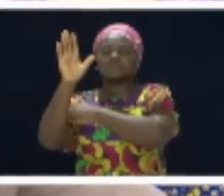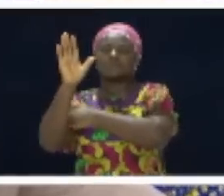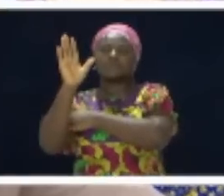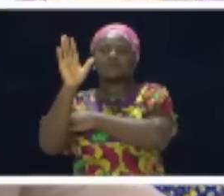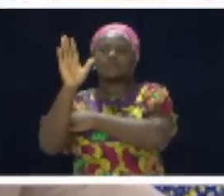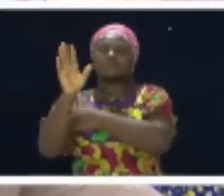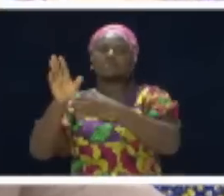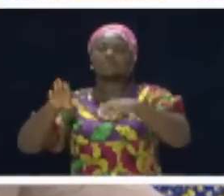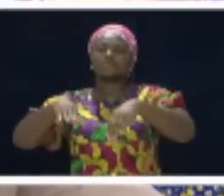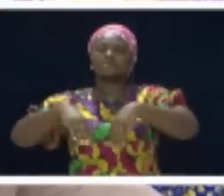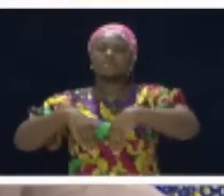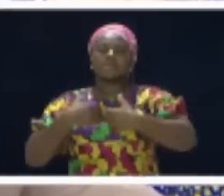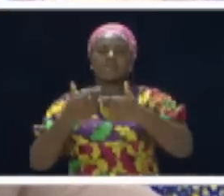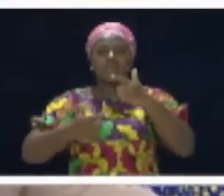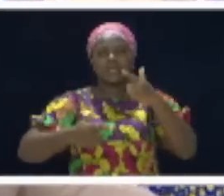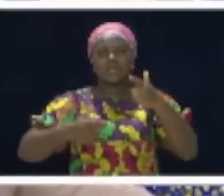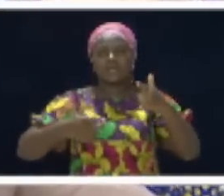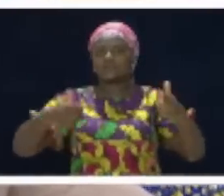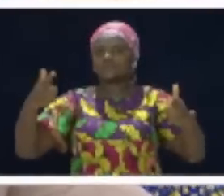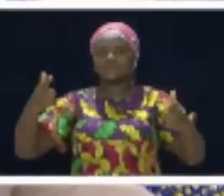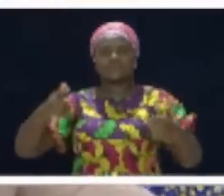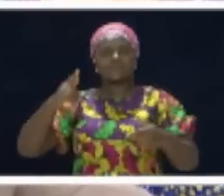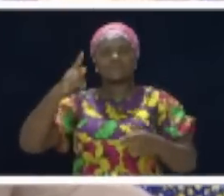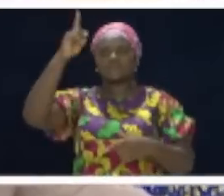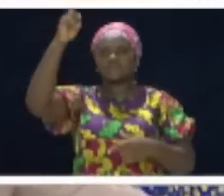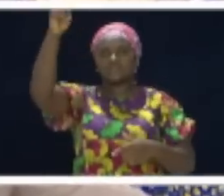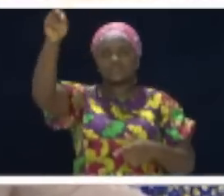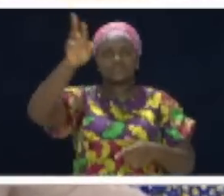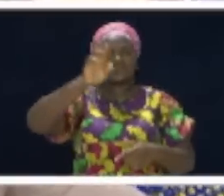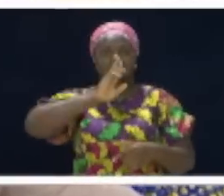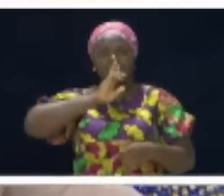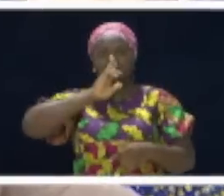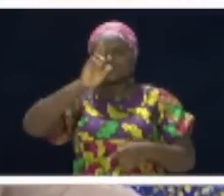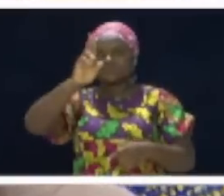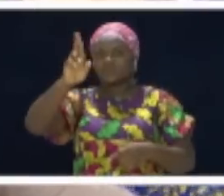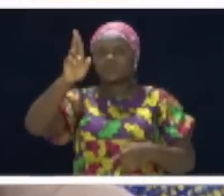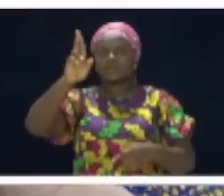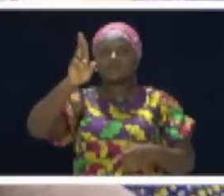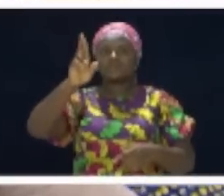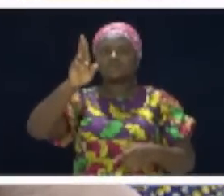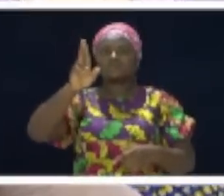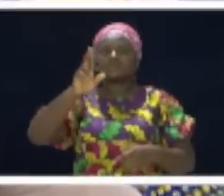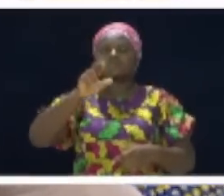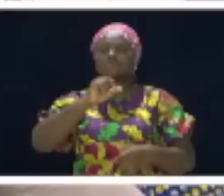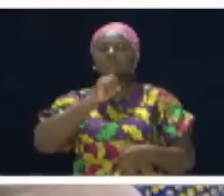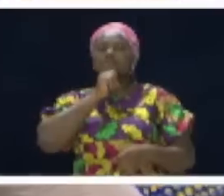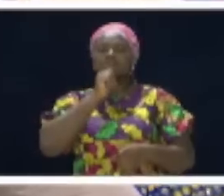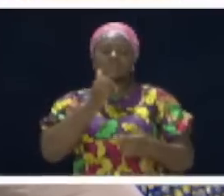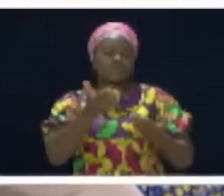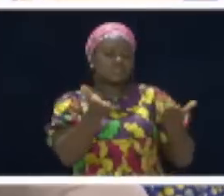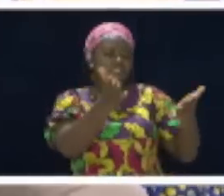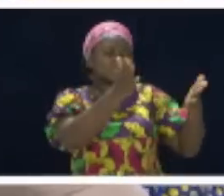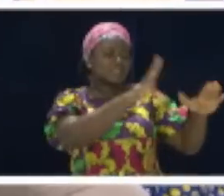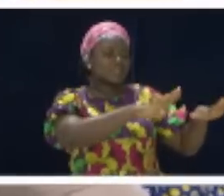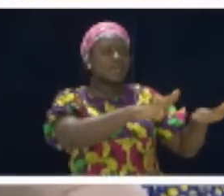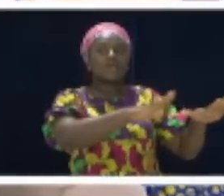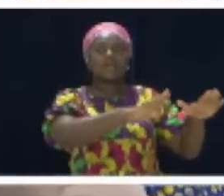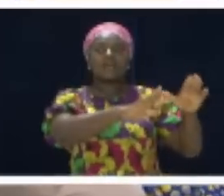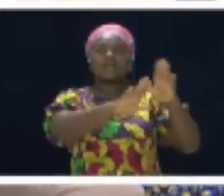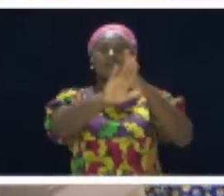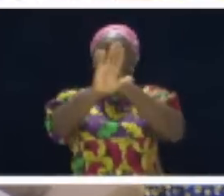immortal God, how great thou art, immortal,